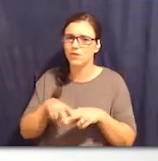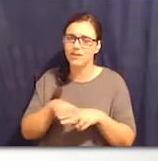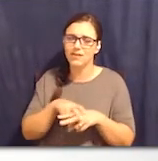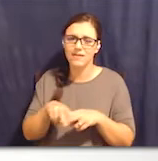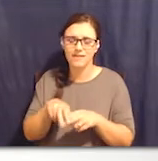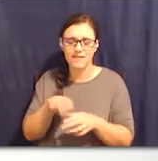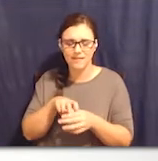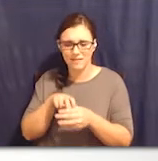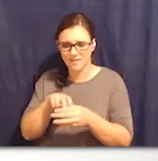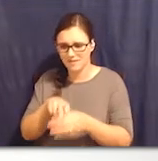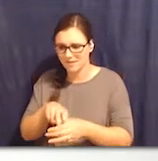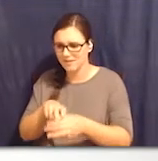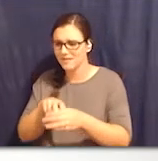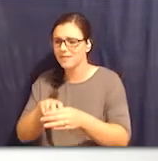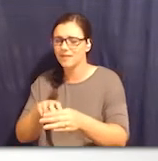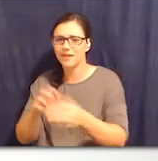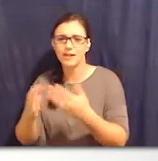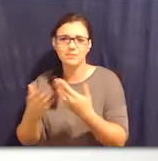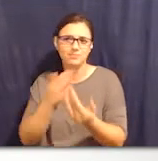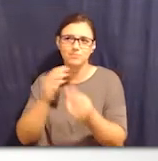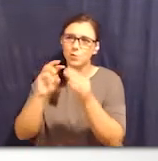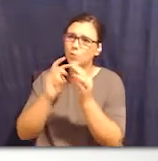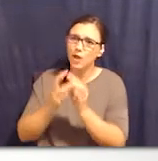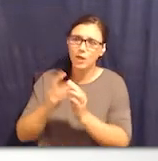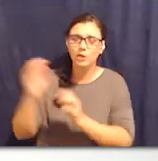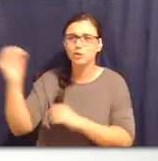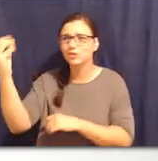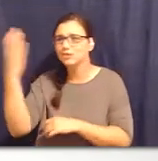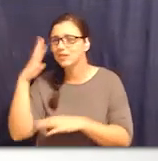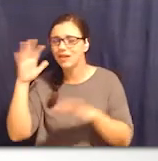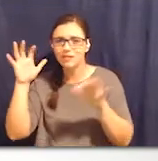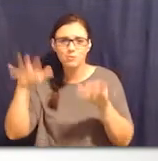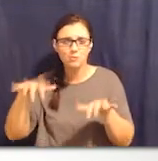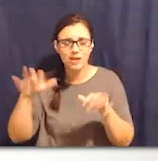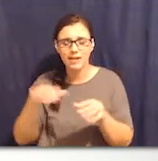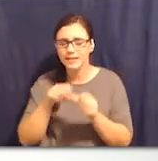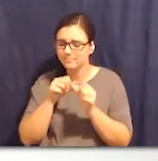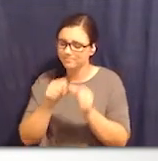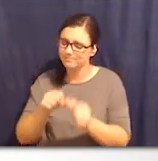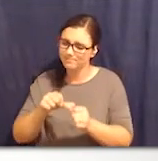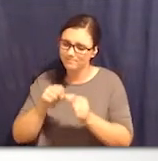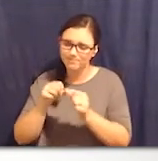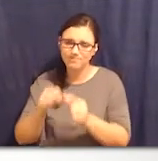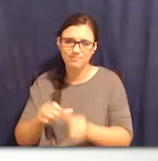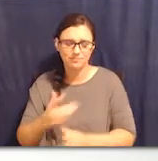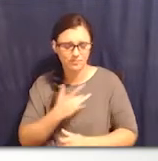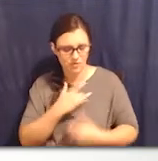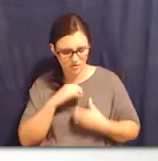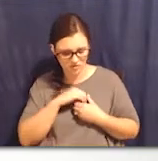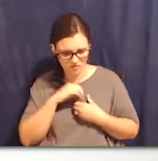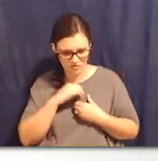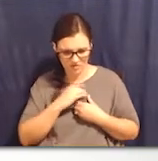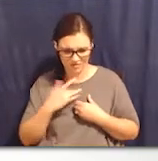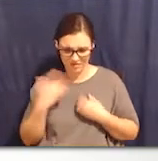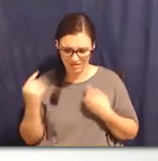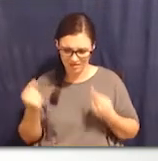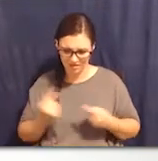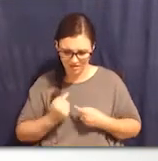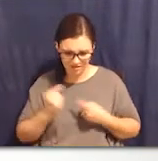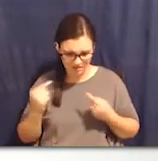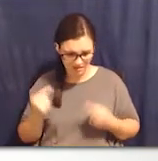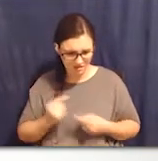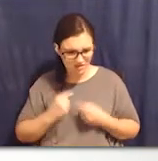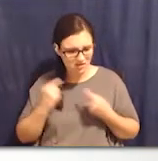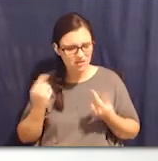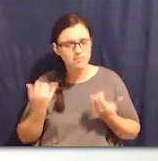Mother will board the train, whether there's sun or rain. Though in her